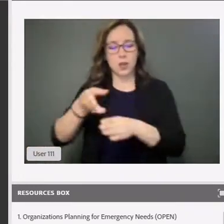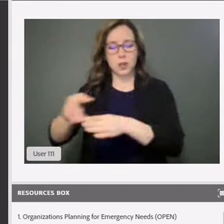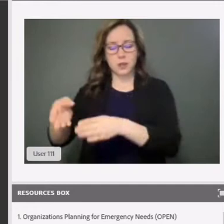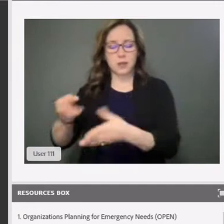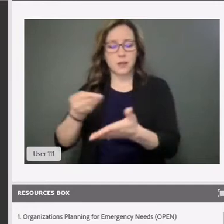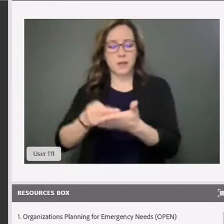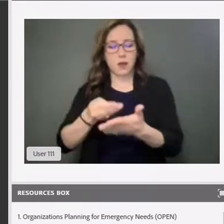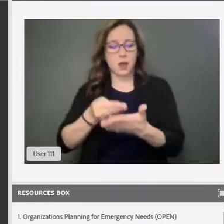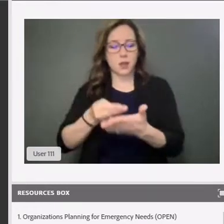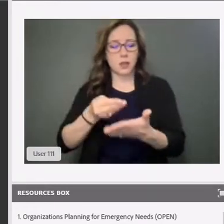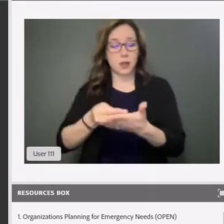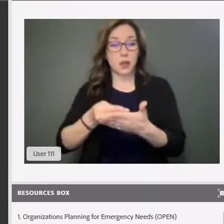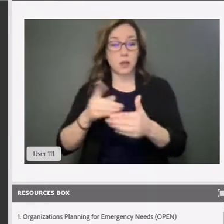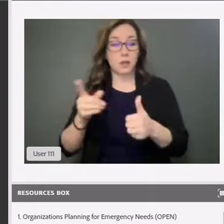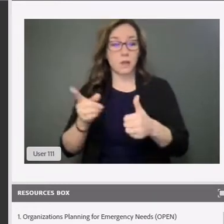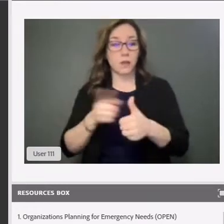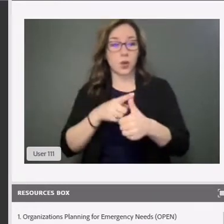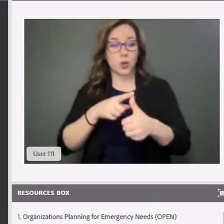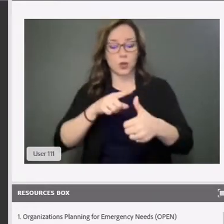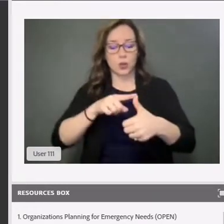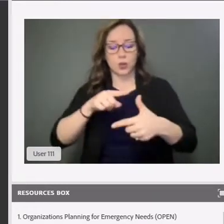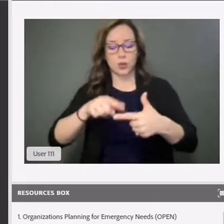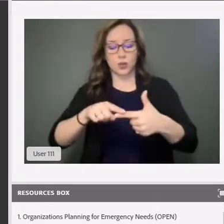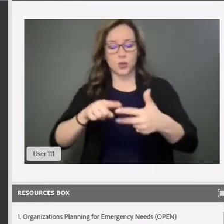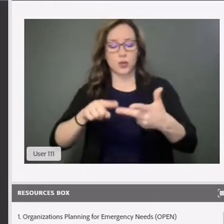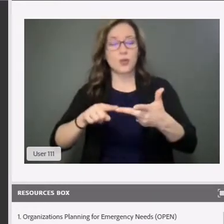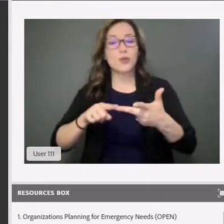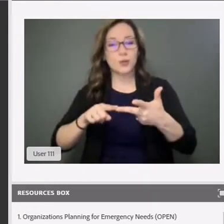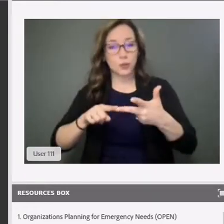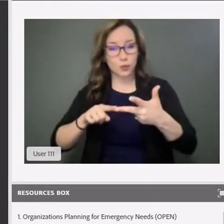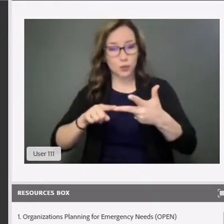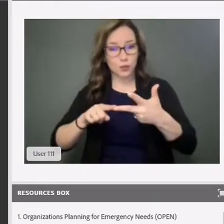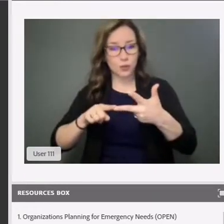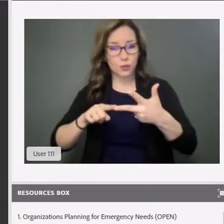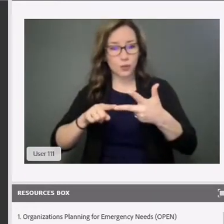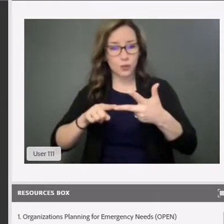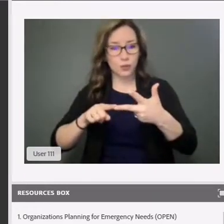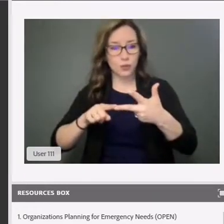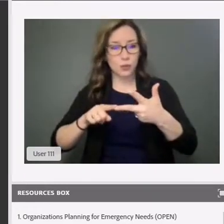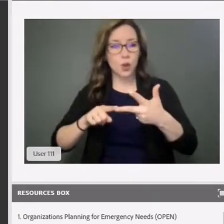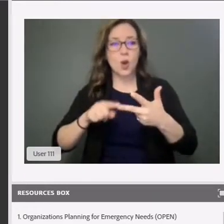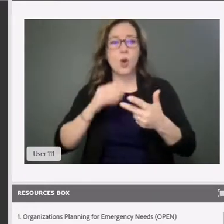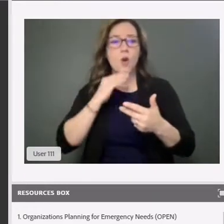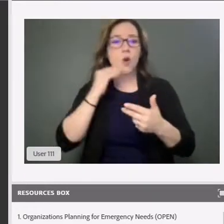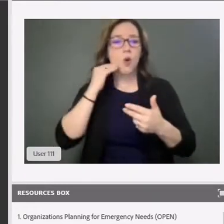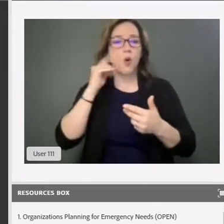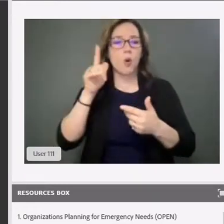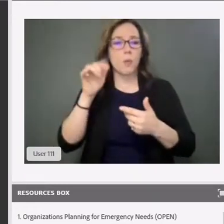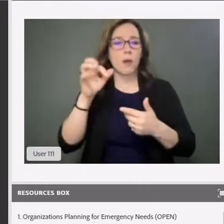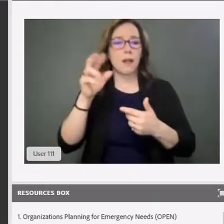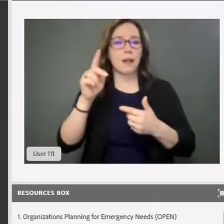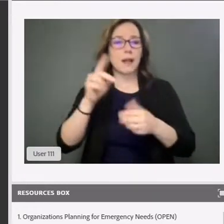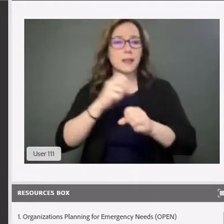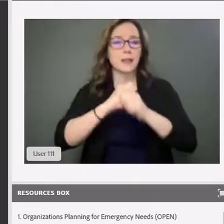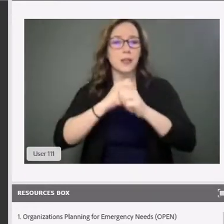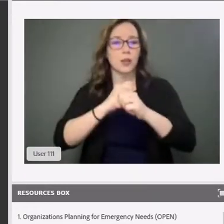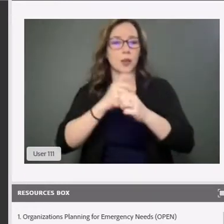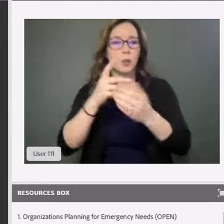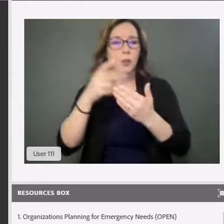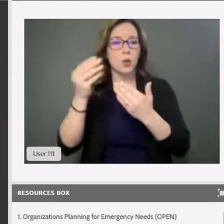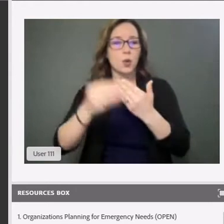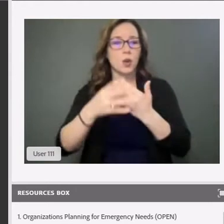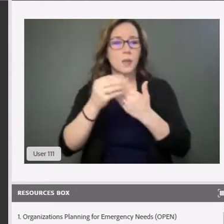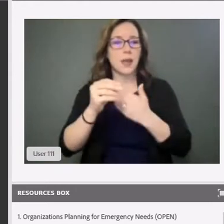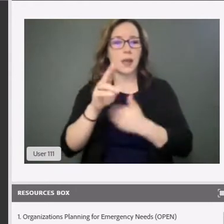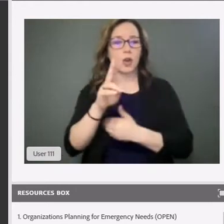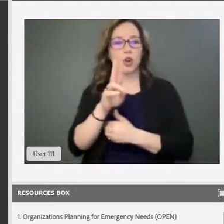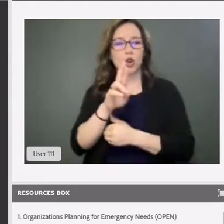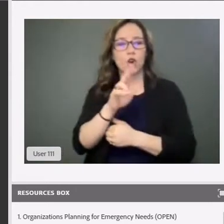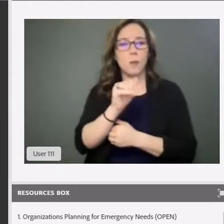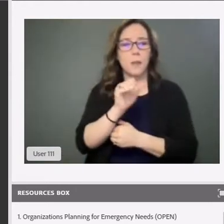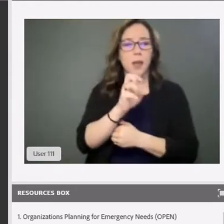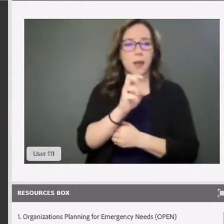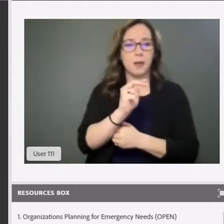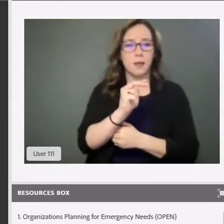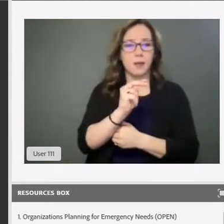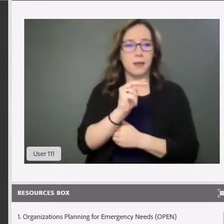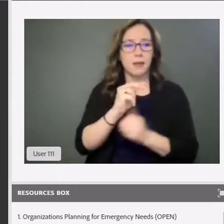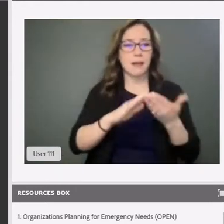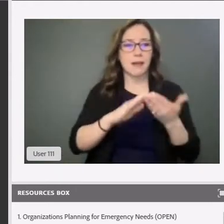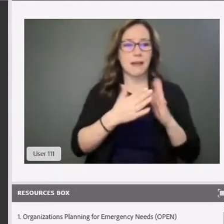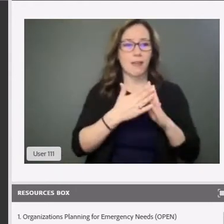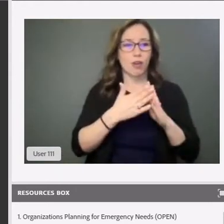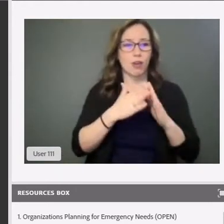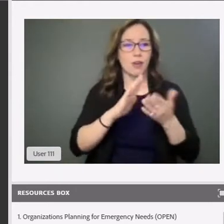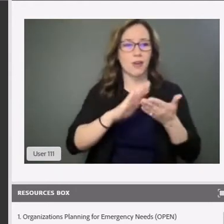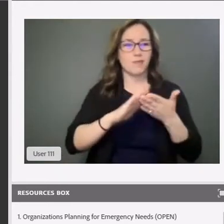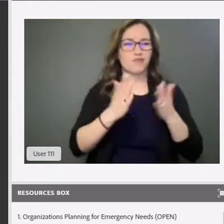on the first couple of programs there, the State Homeland Security Program and the Urban Area Security Initiative. Really what